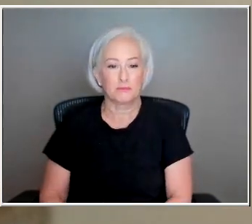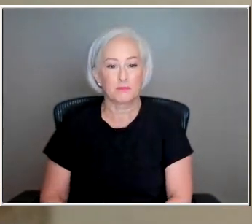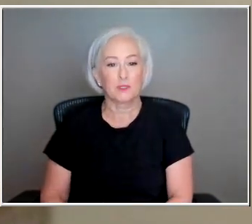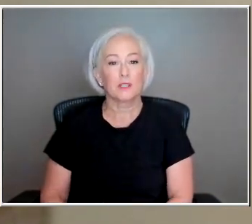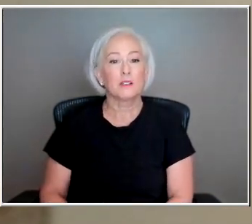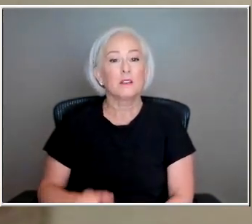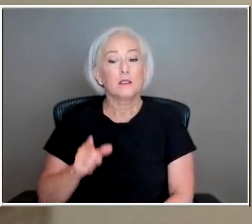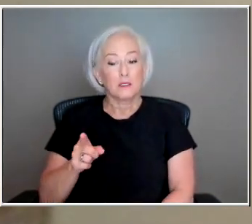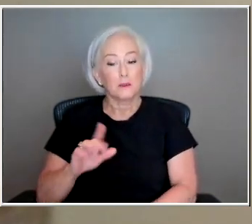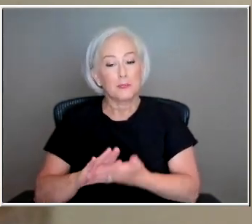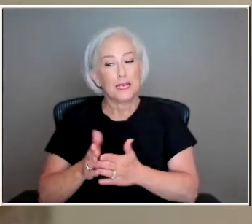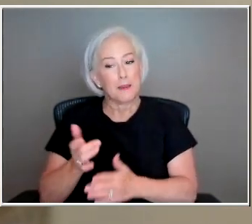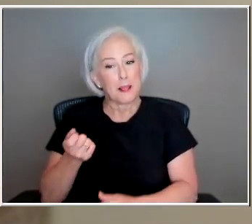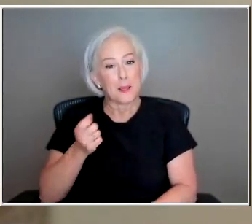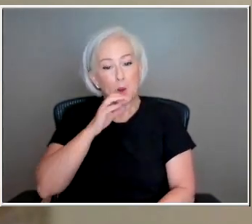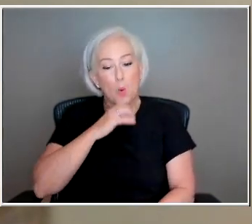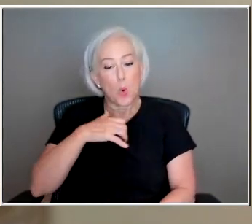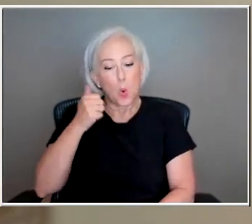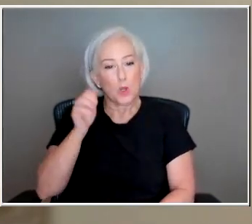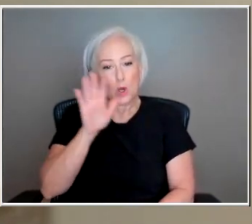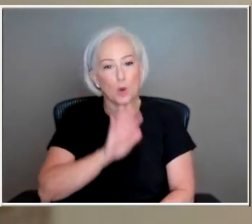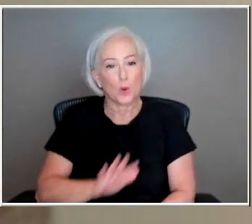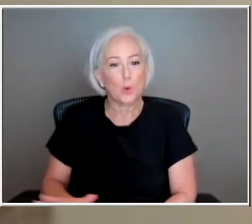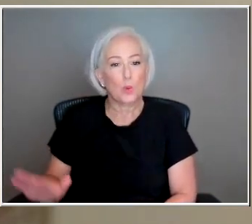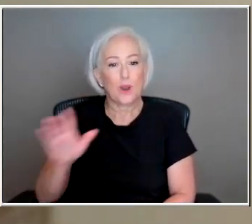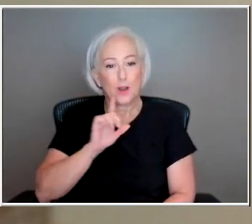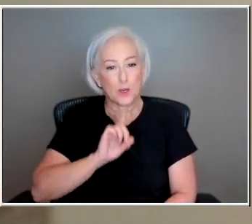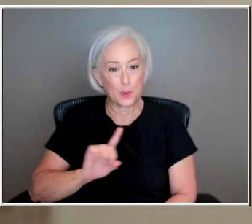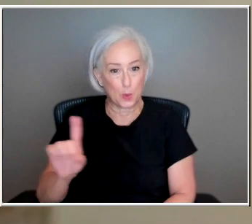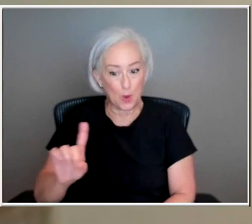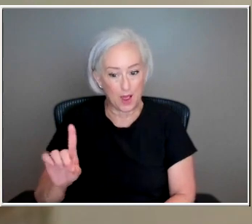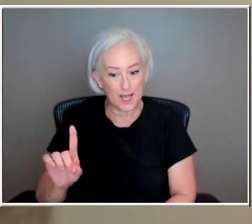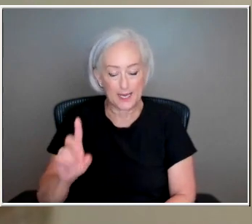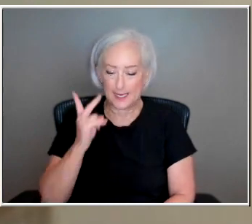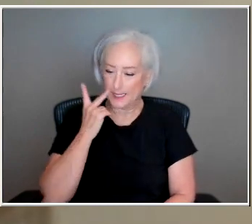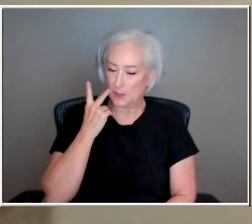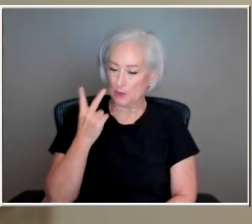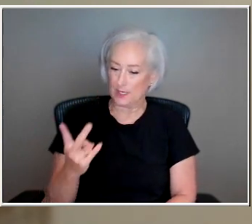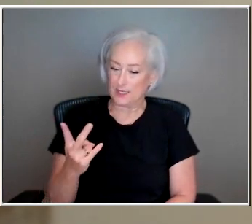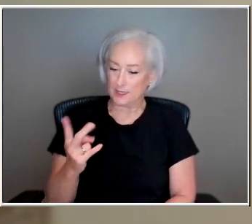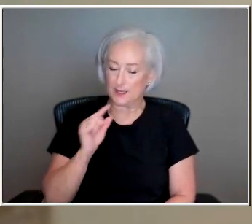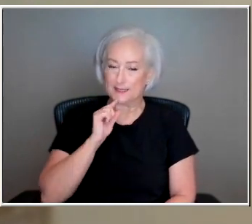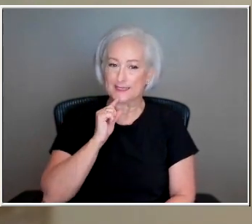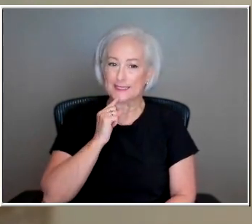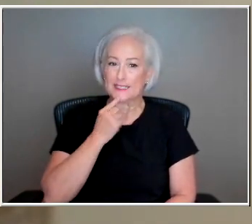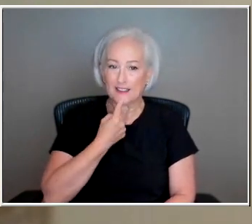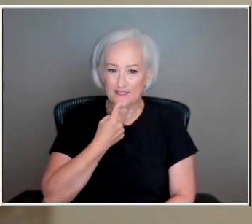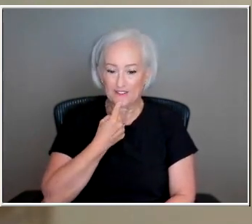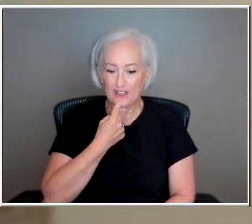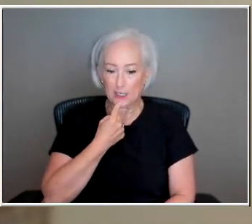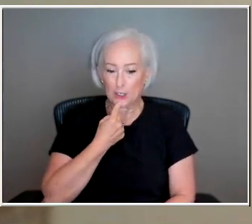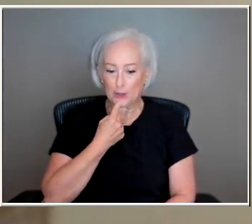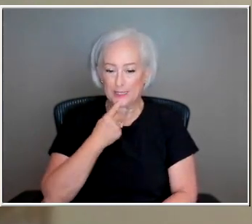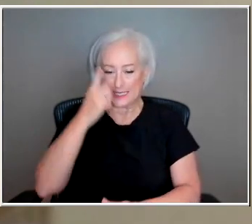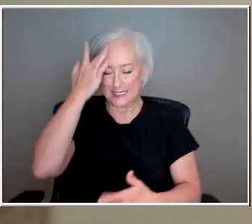got older, about around the age of 1 is when we started seeing like the really severe manifestations of